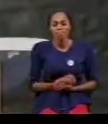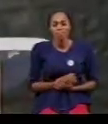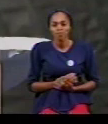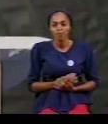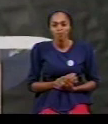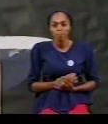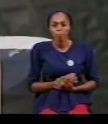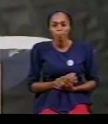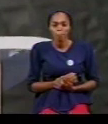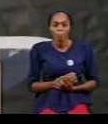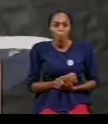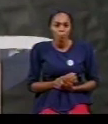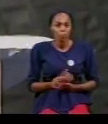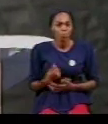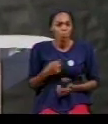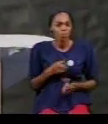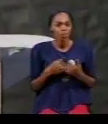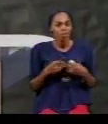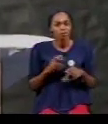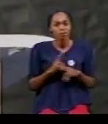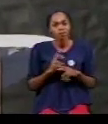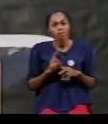We have some dignitaries here,